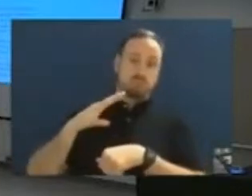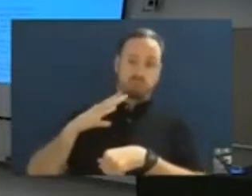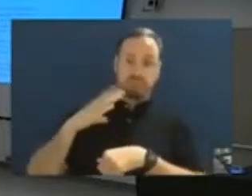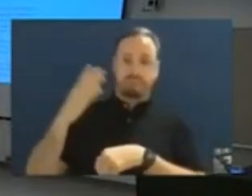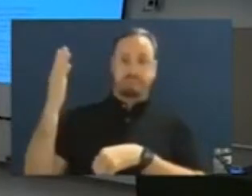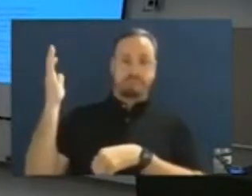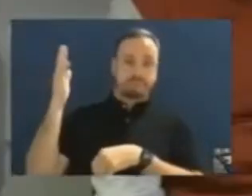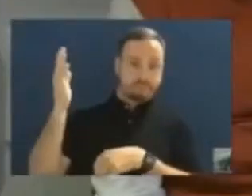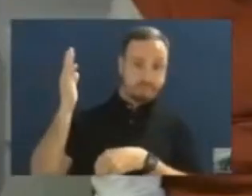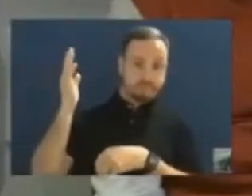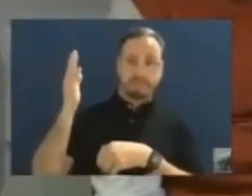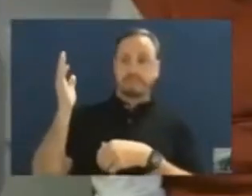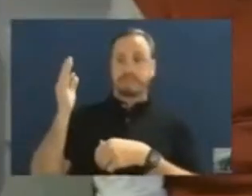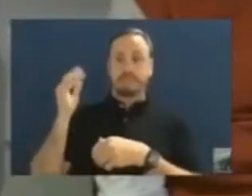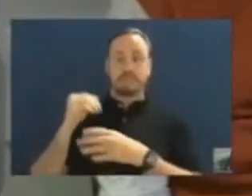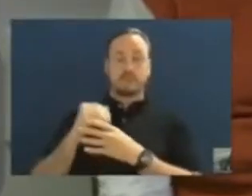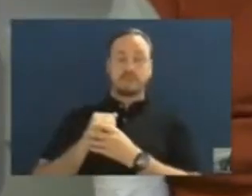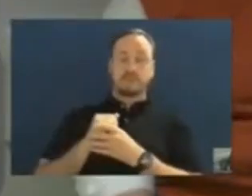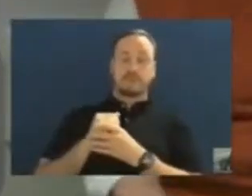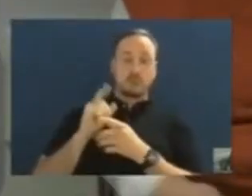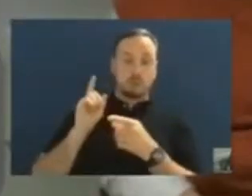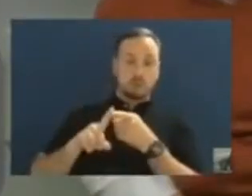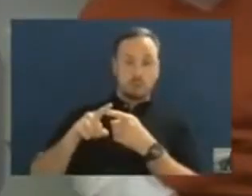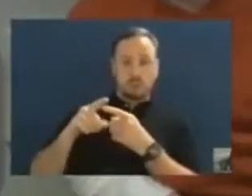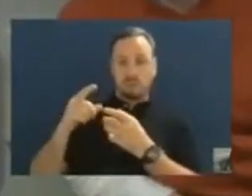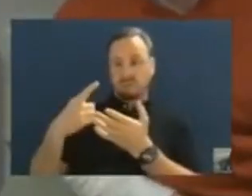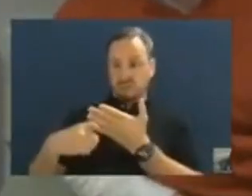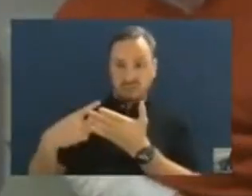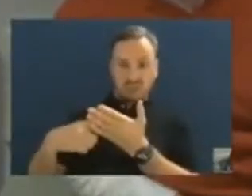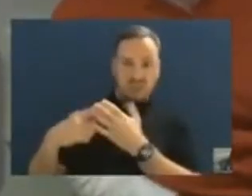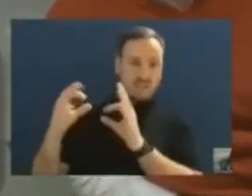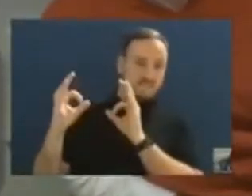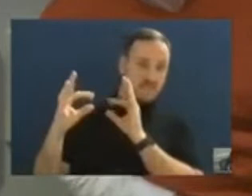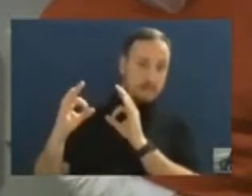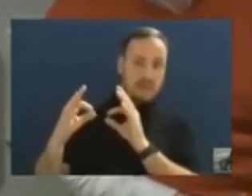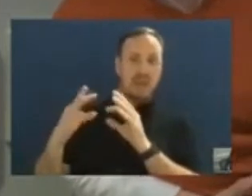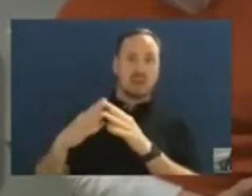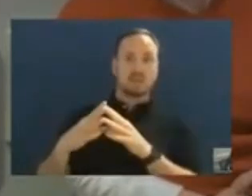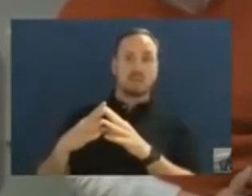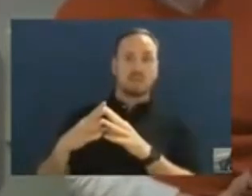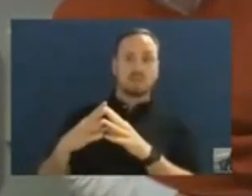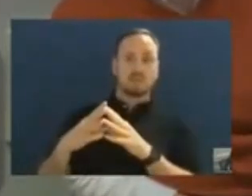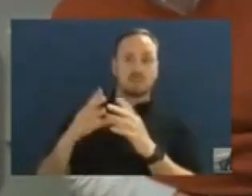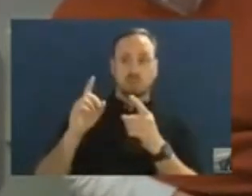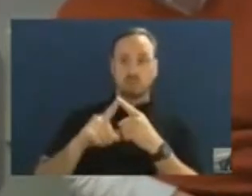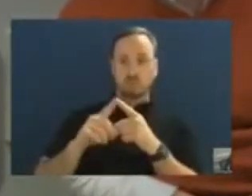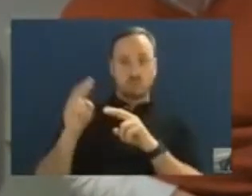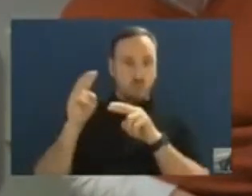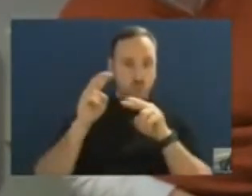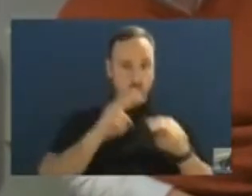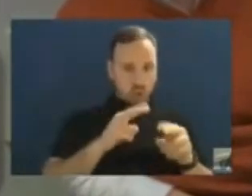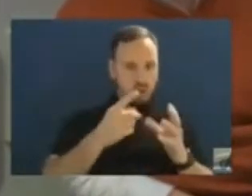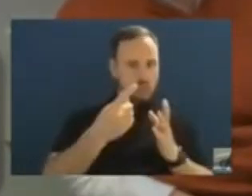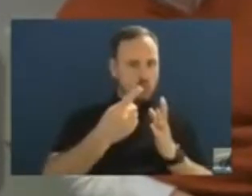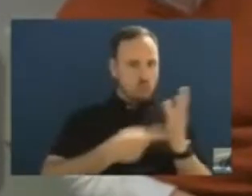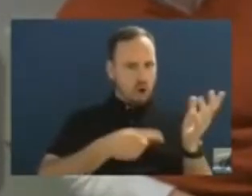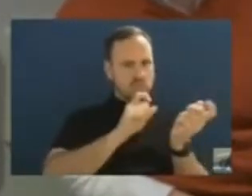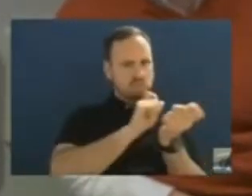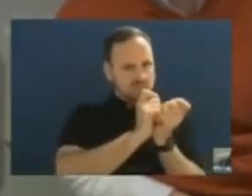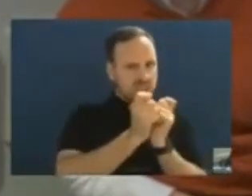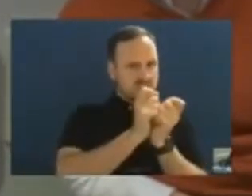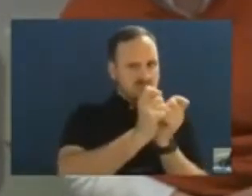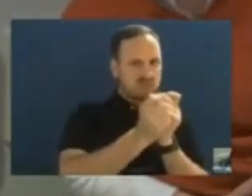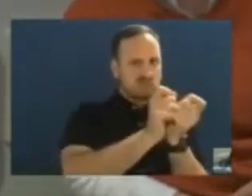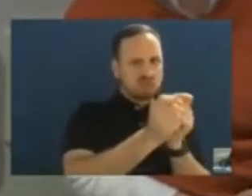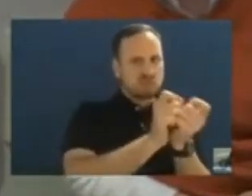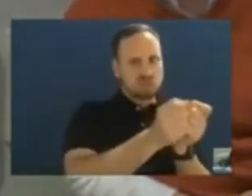really take a look at the use of feedback to look at what changes are being made and how you